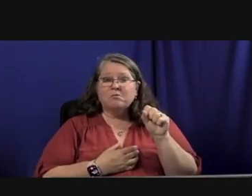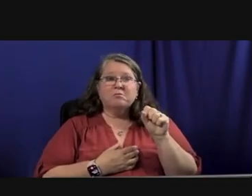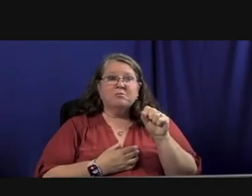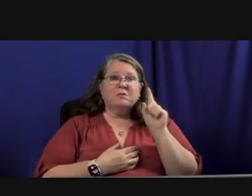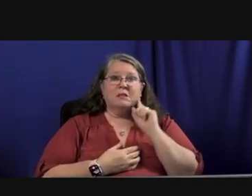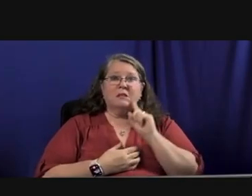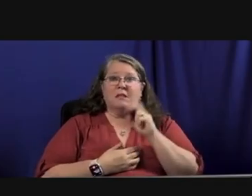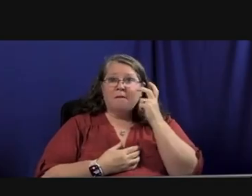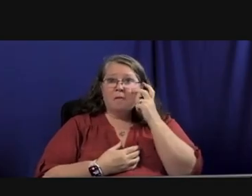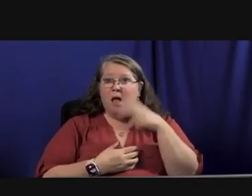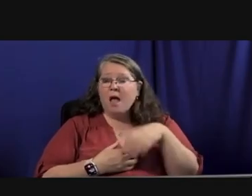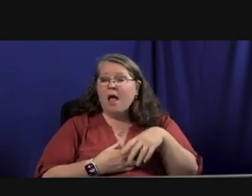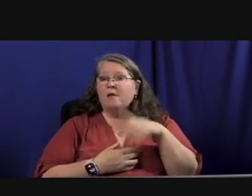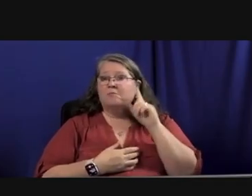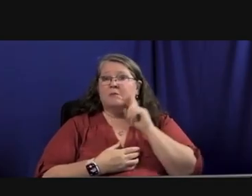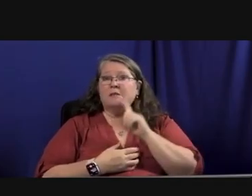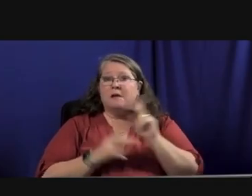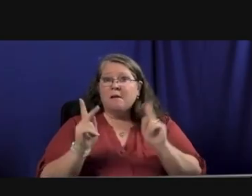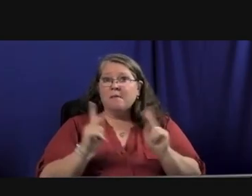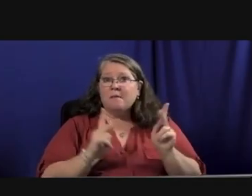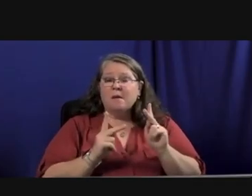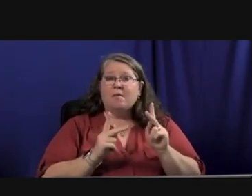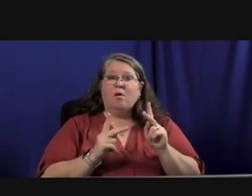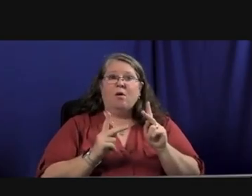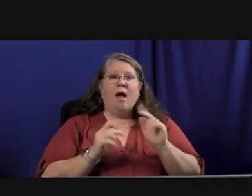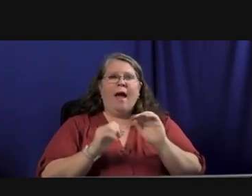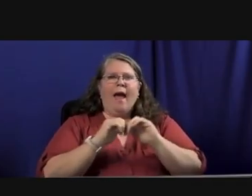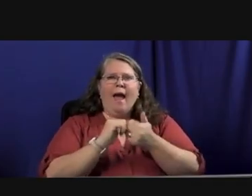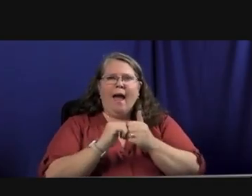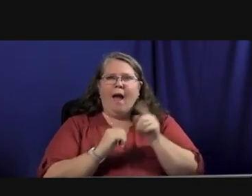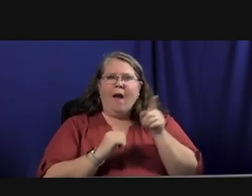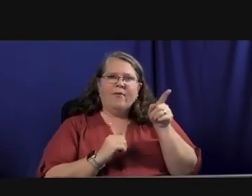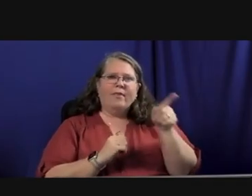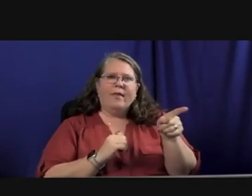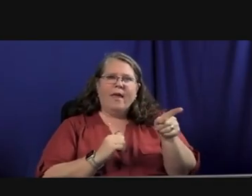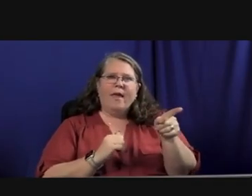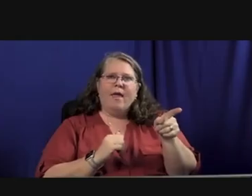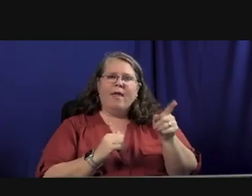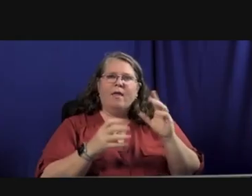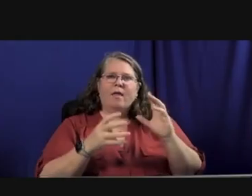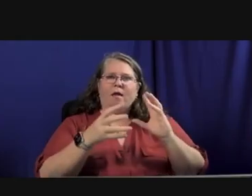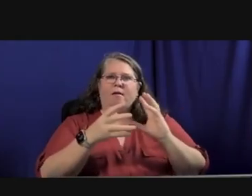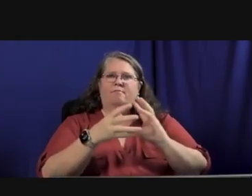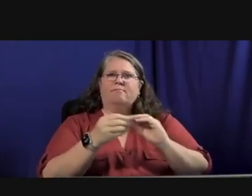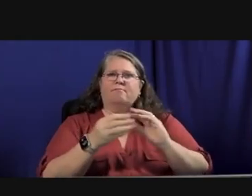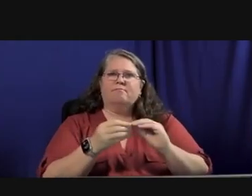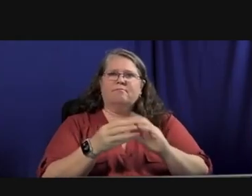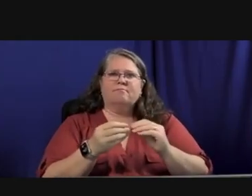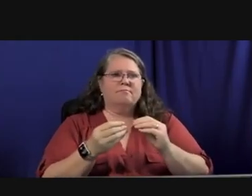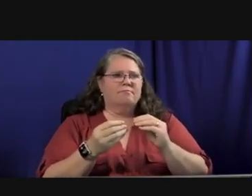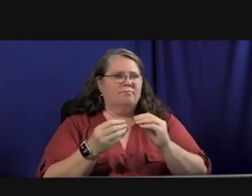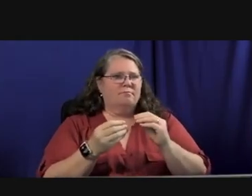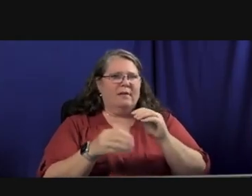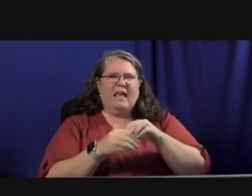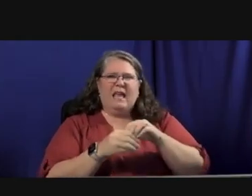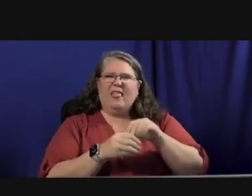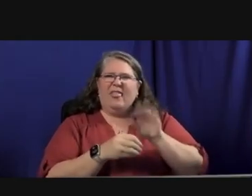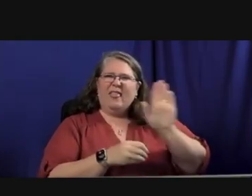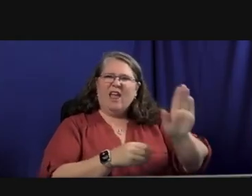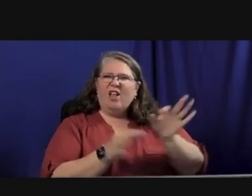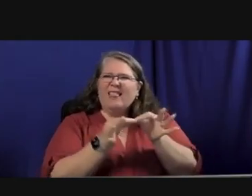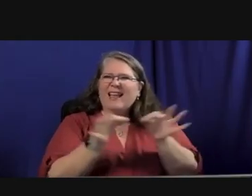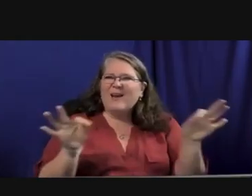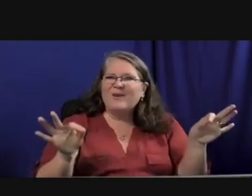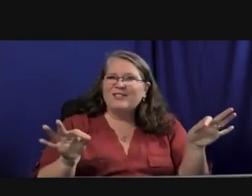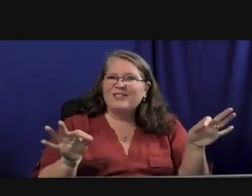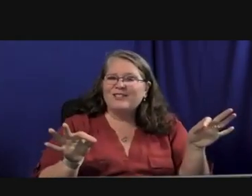If they're a deaf, deaf plus, deaf blind, deaf disabled individual, how can they